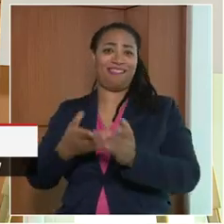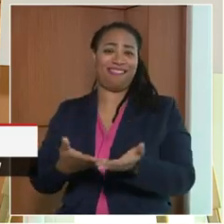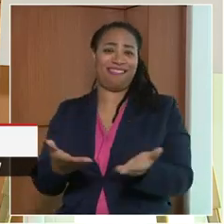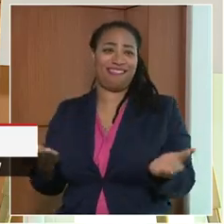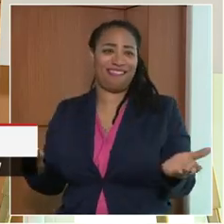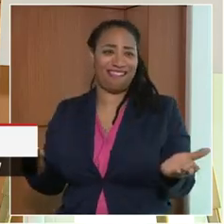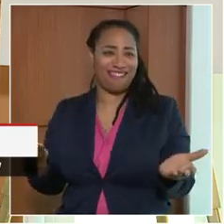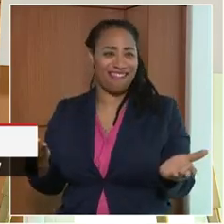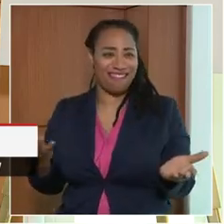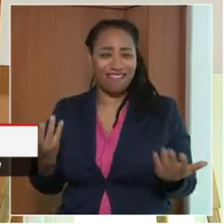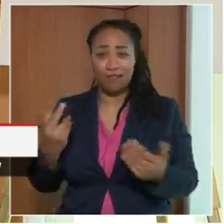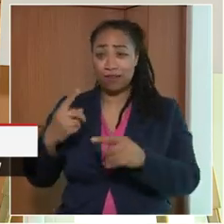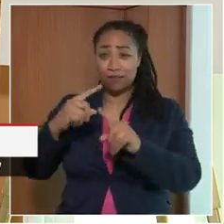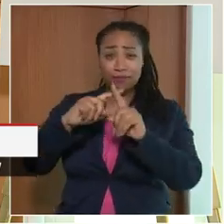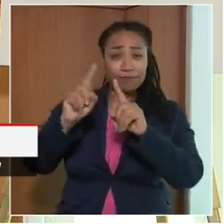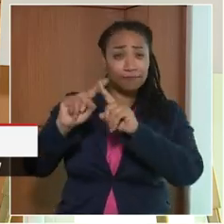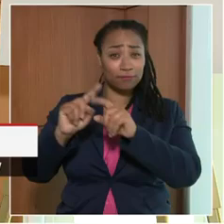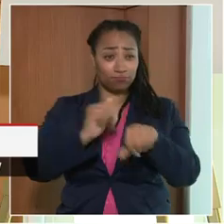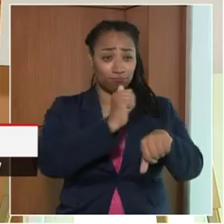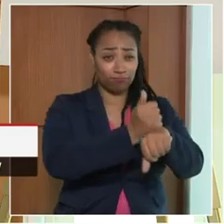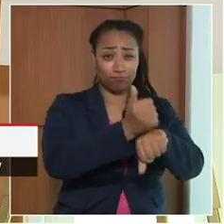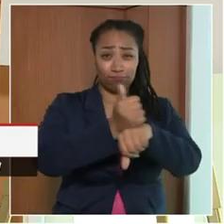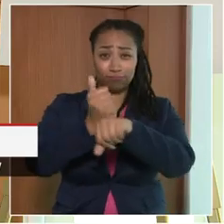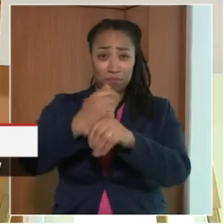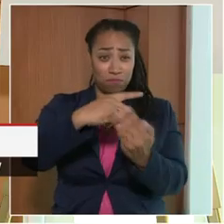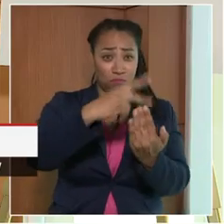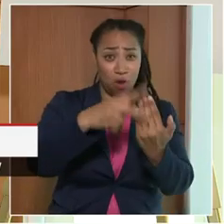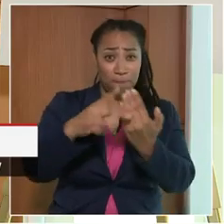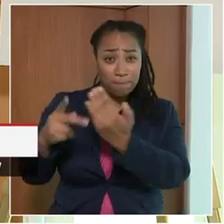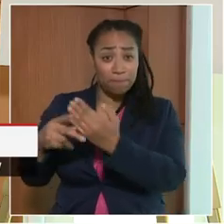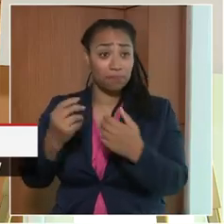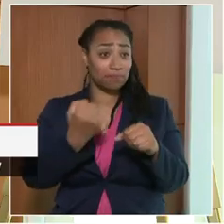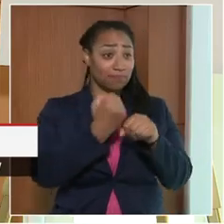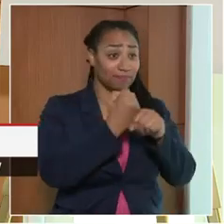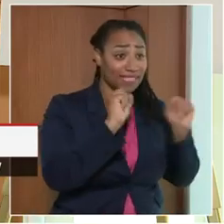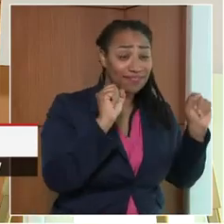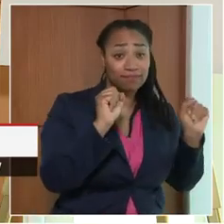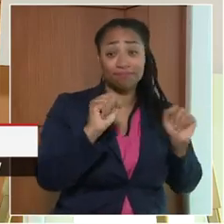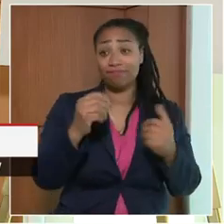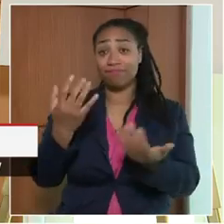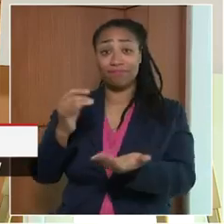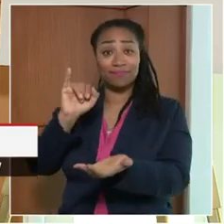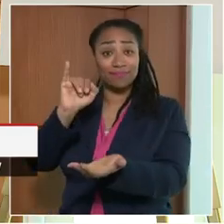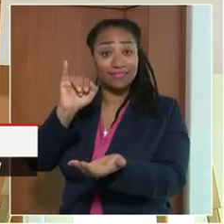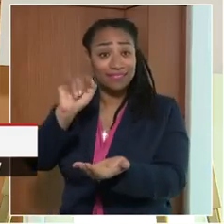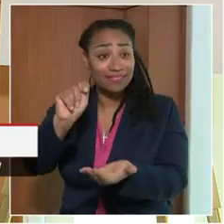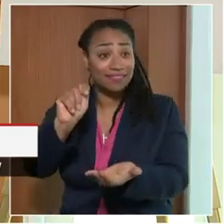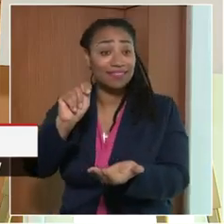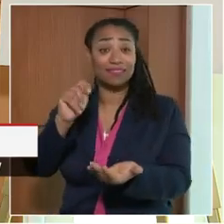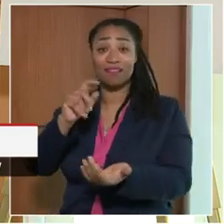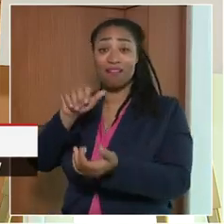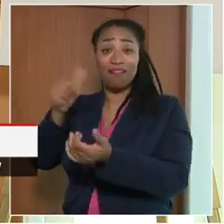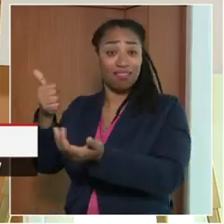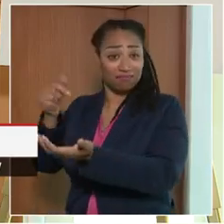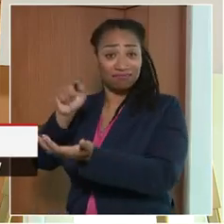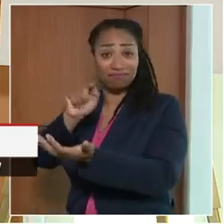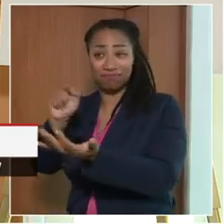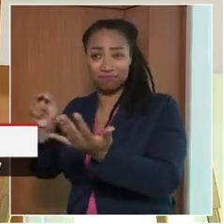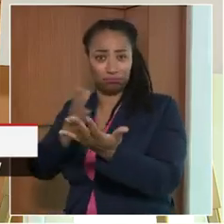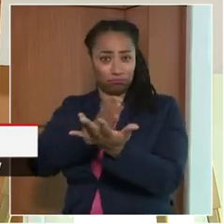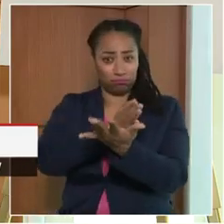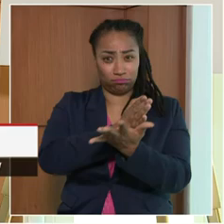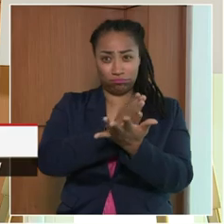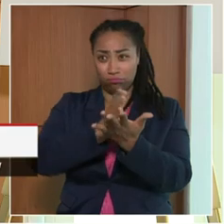it's IT, whether it's nursing, you have to have a certification in everything that you do, with the exception of